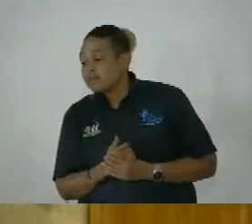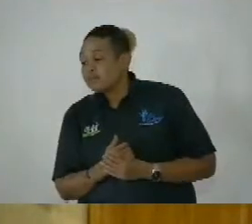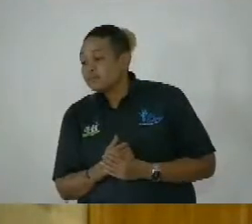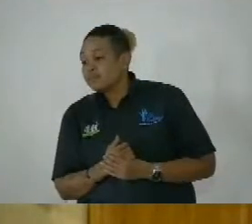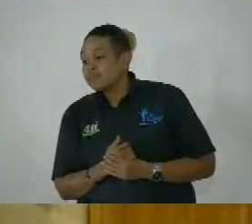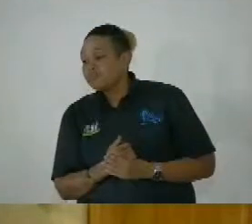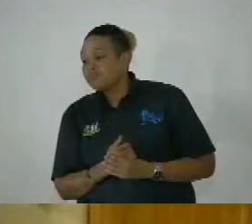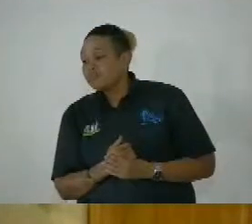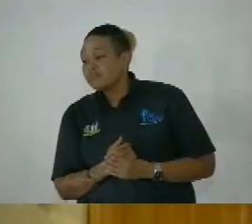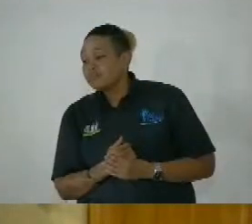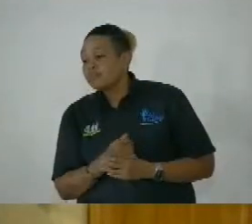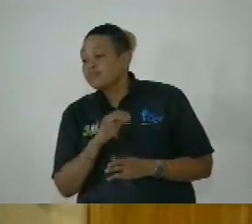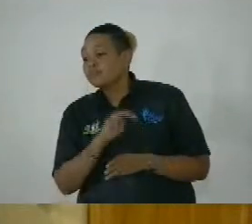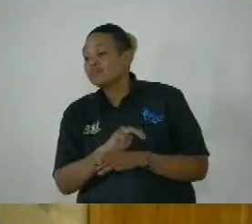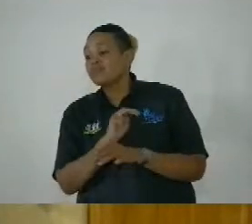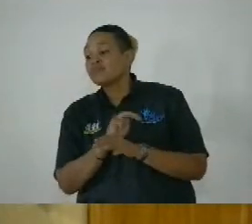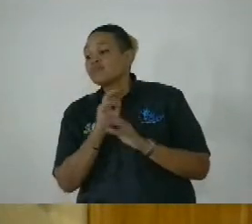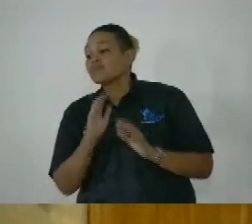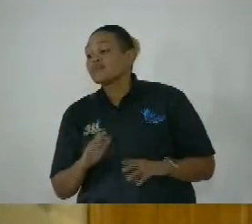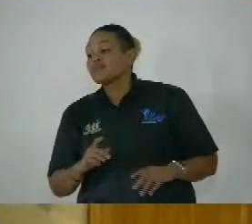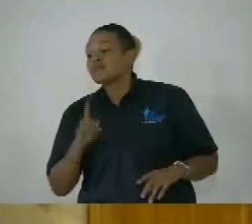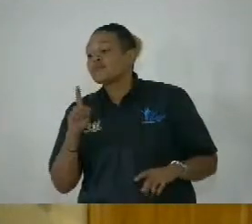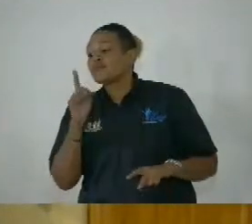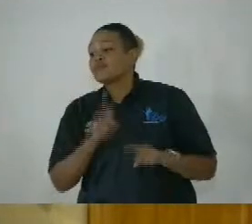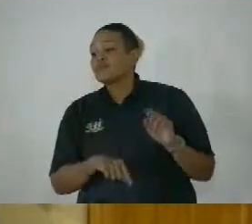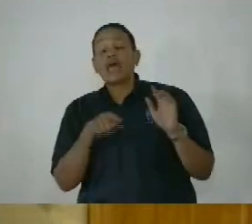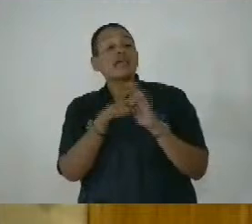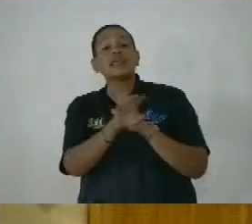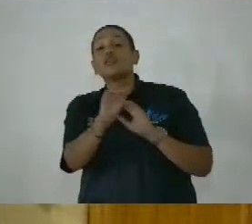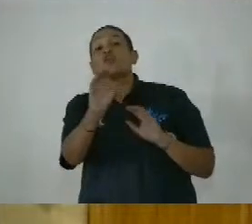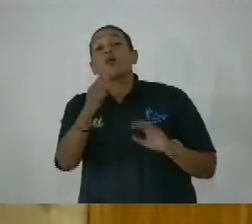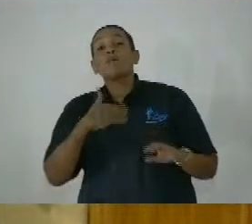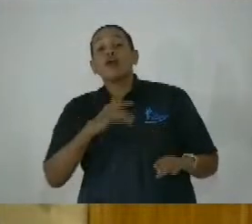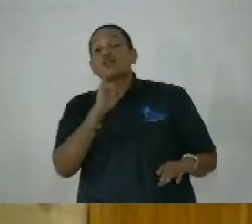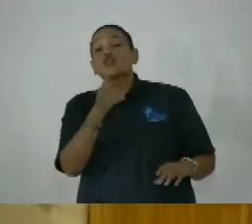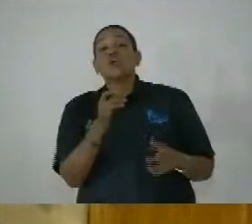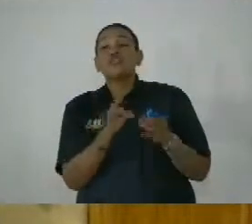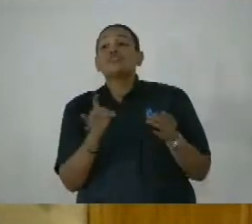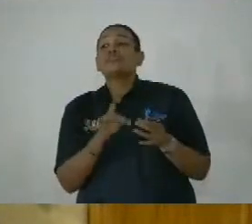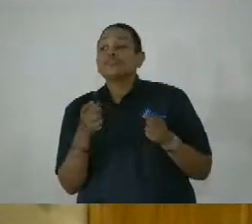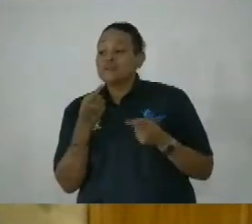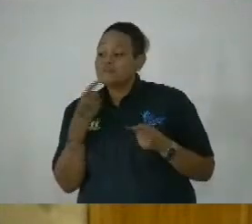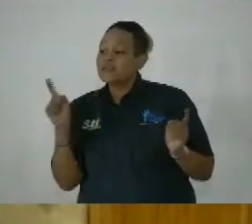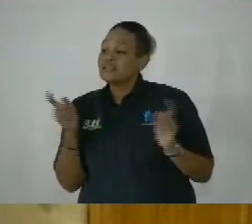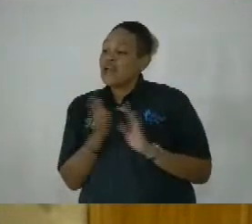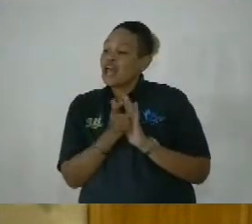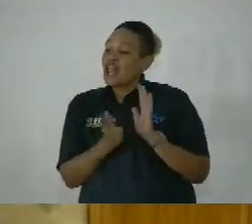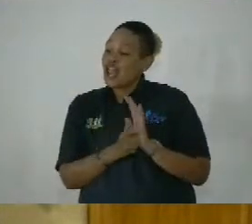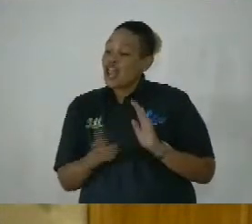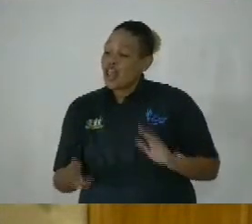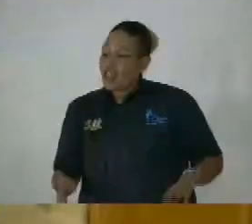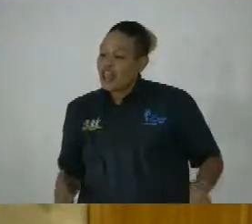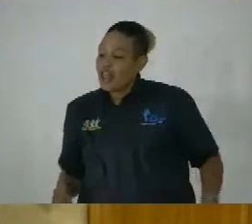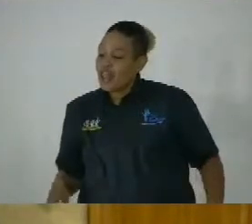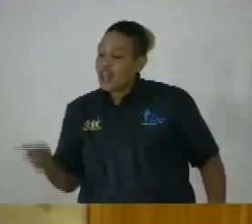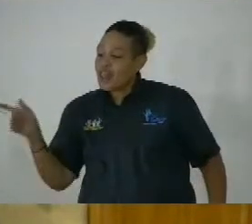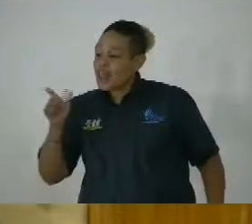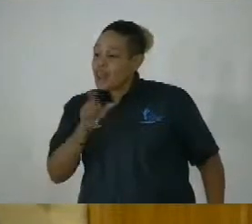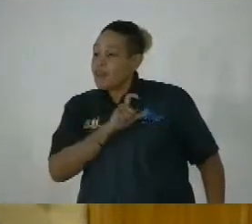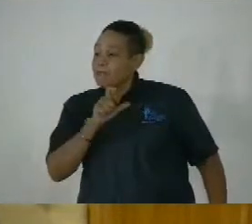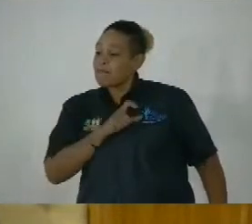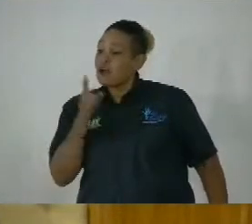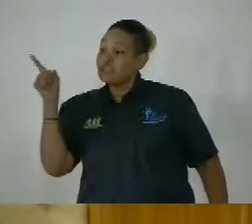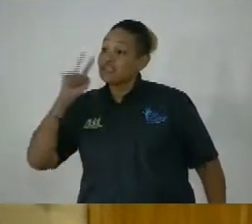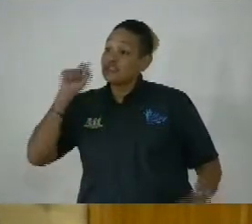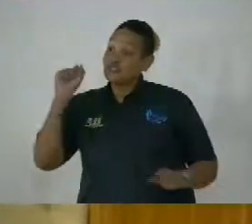pastor, Minister, you can't kill nobody, You're just a messenger of the Lord, and this year they were called plenty of them, and the police is the